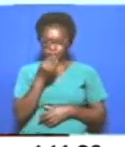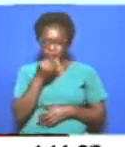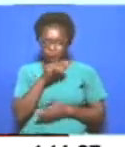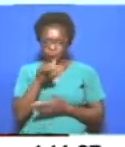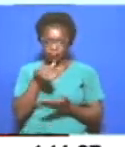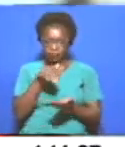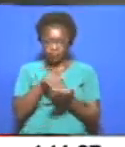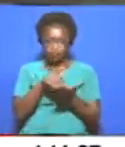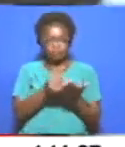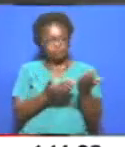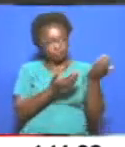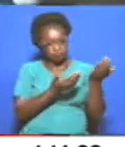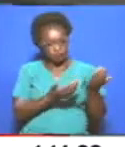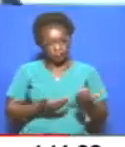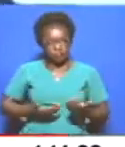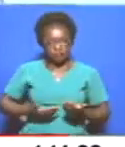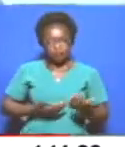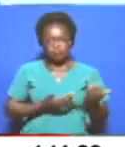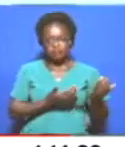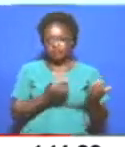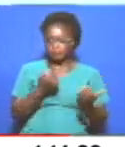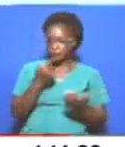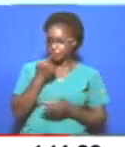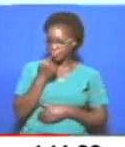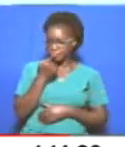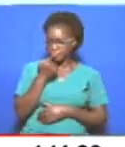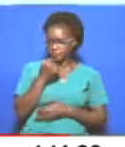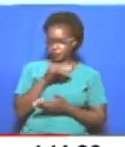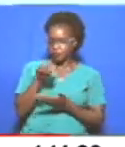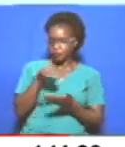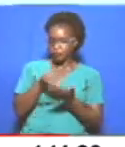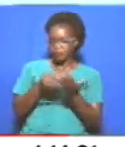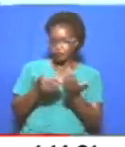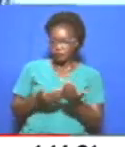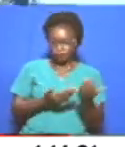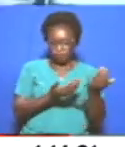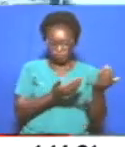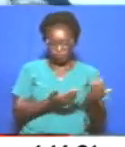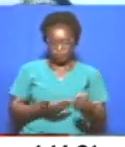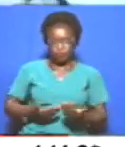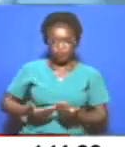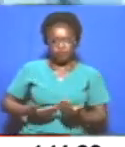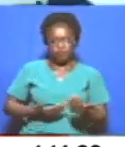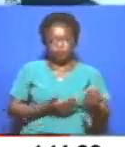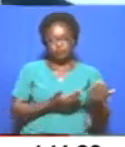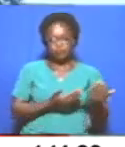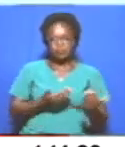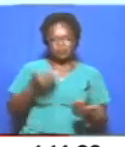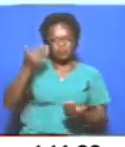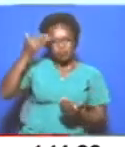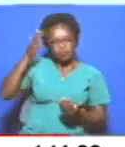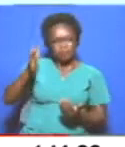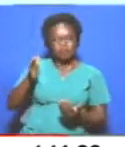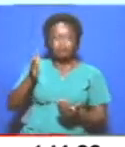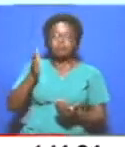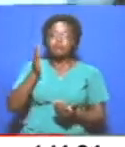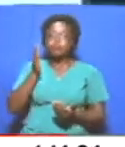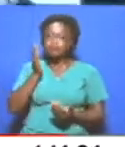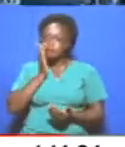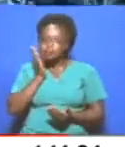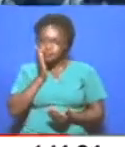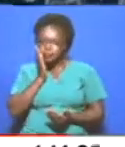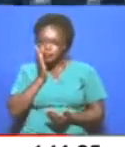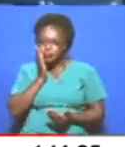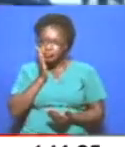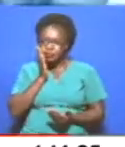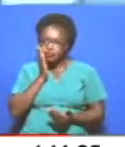babies, a lactation center for babies. Hatutaki wakina mama